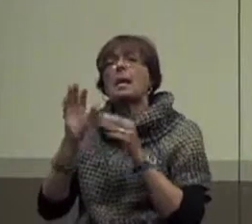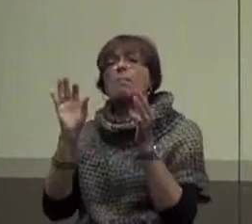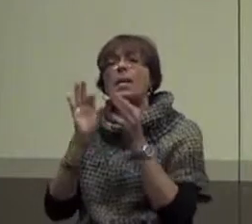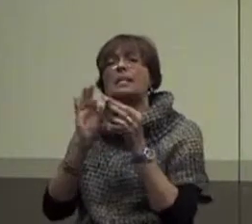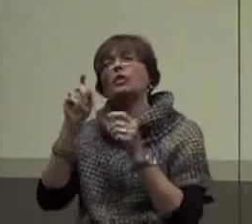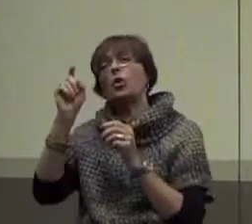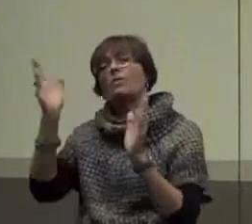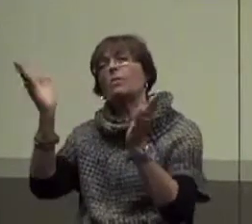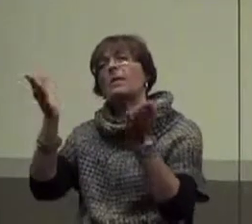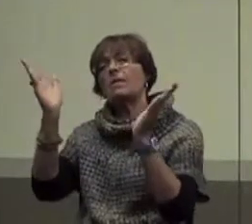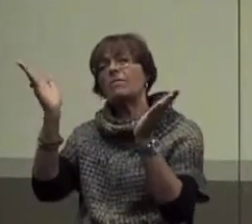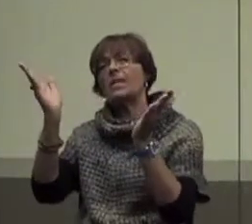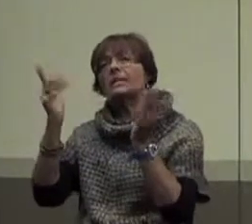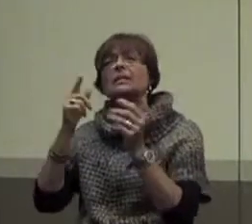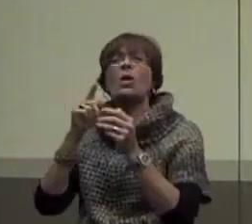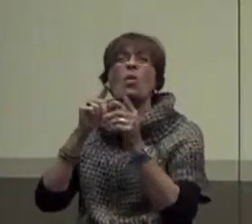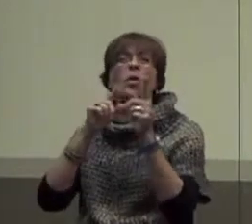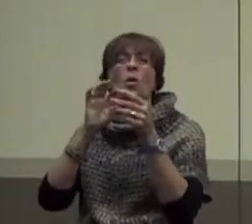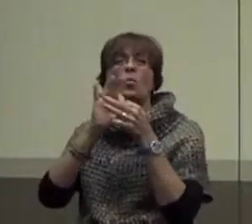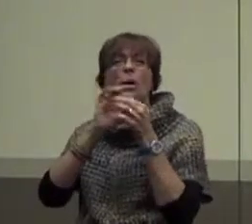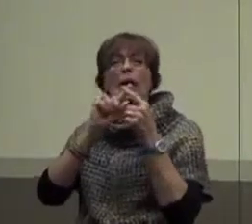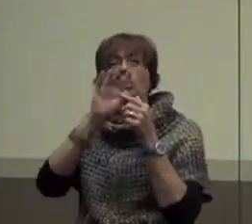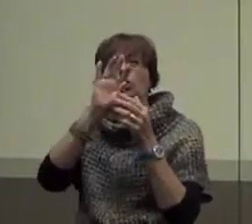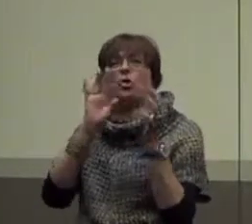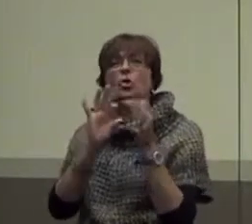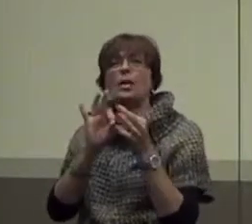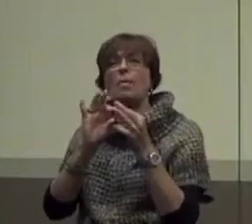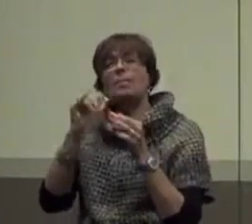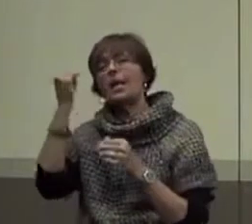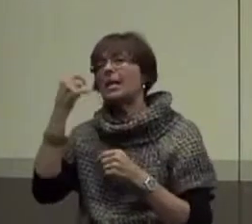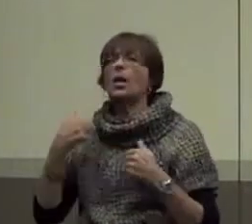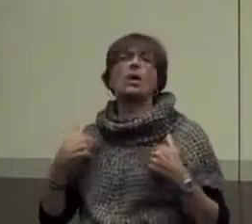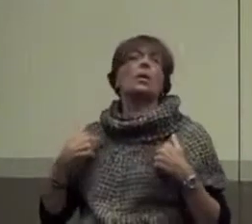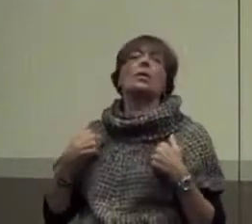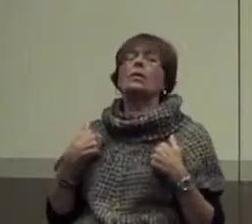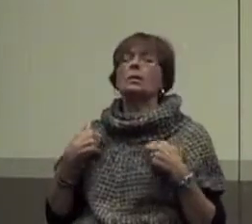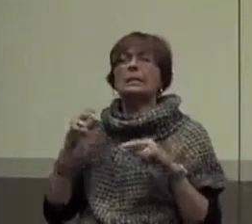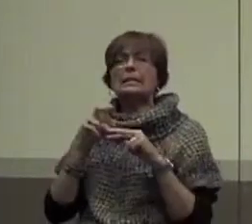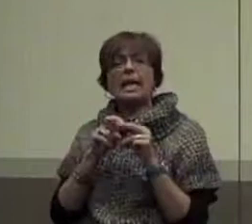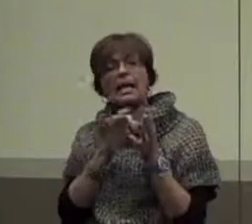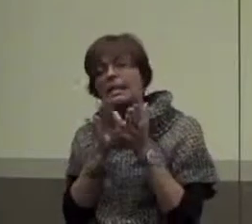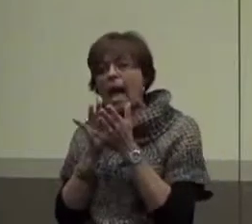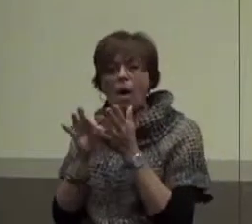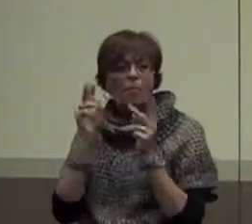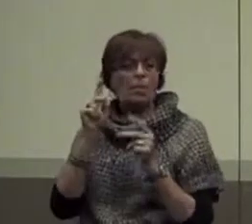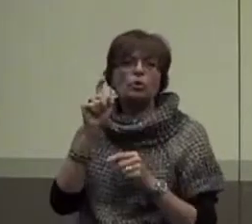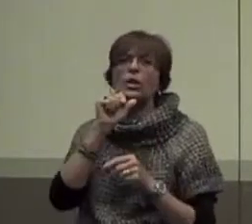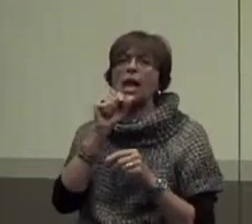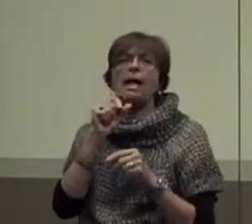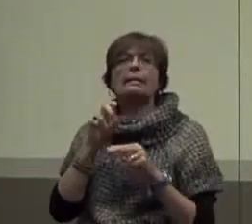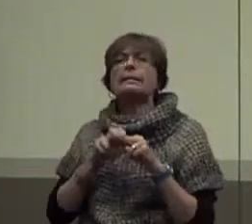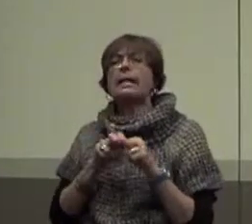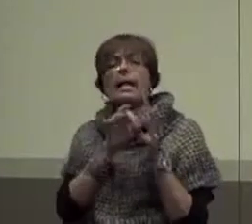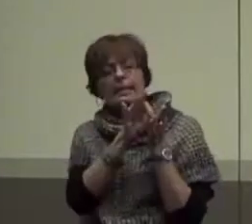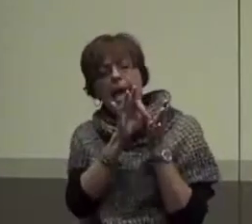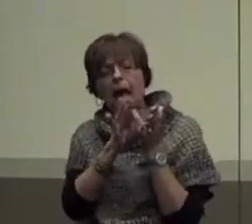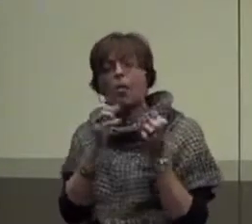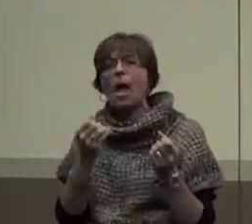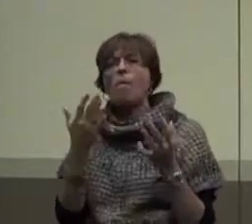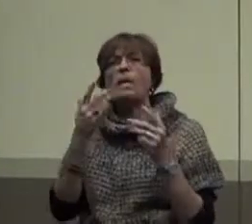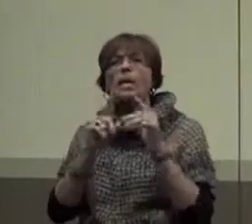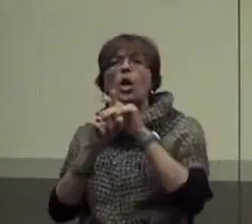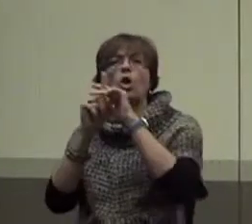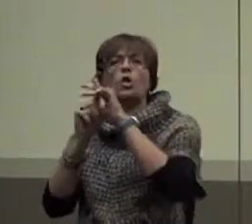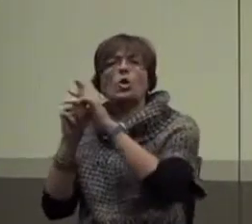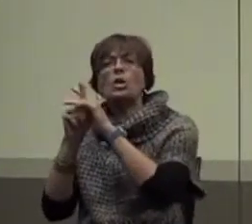And so speaking towards your comment, the idea, we're not going to sit there and count, or people shouldn't have to sit there and count your number of occurrences or